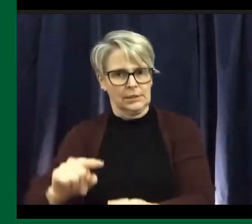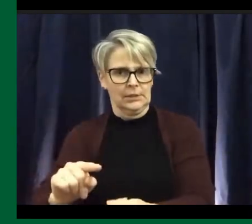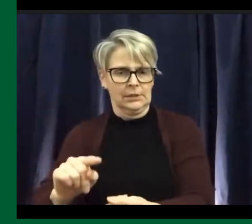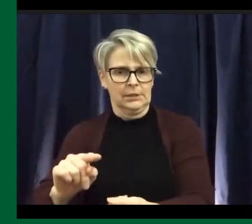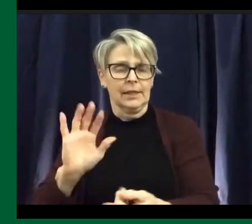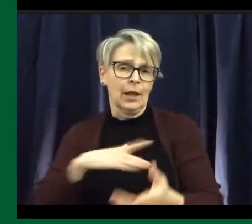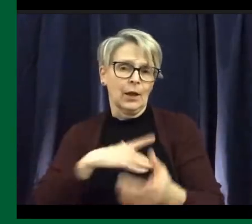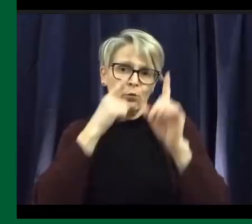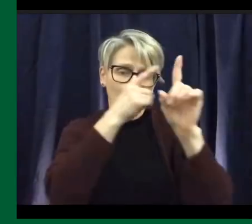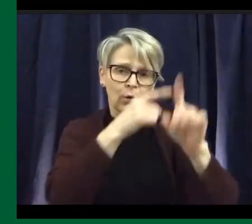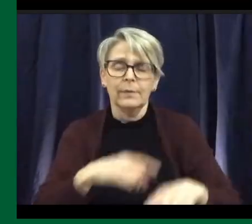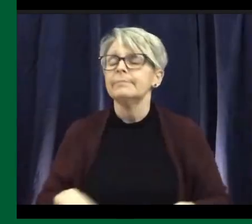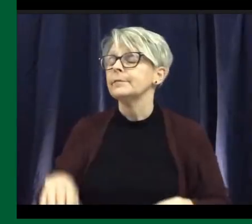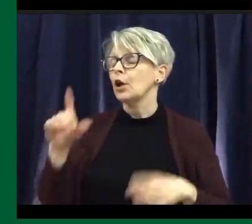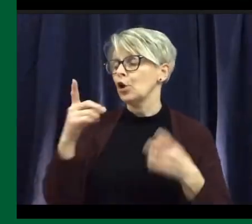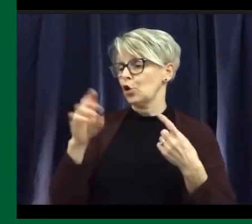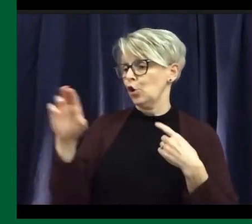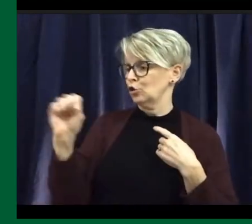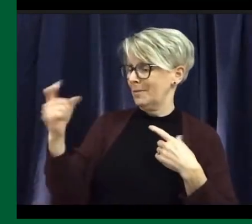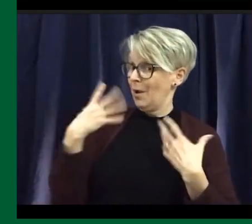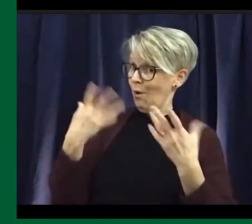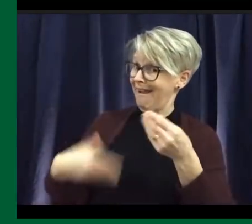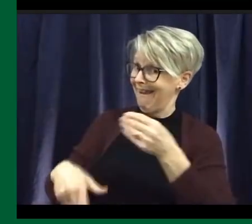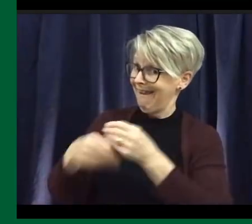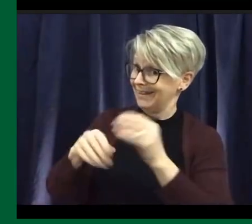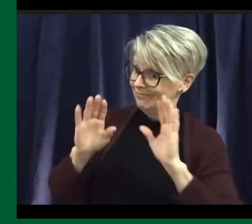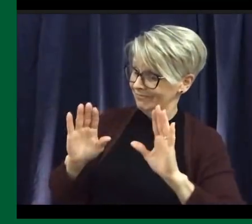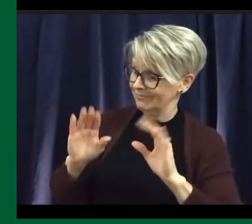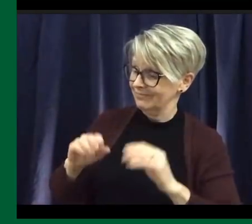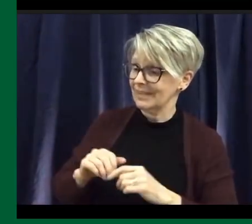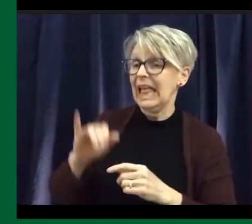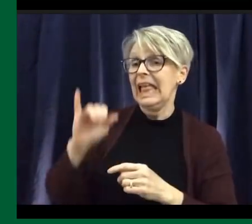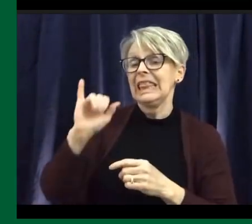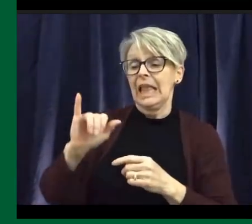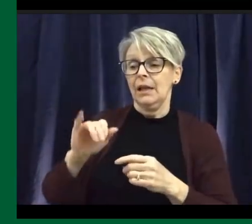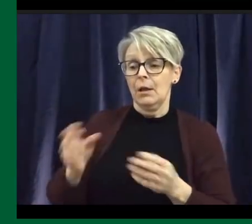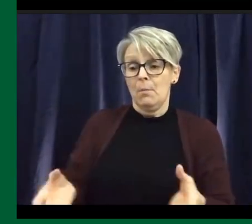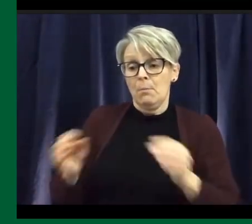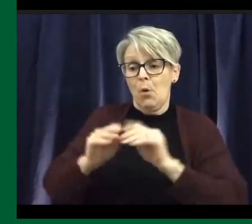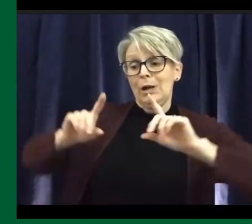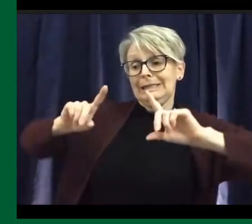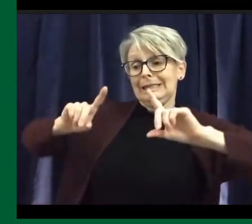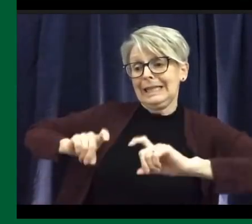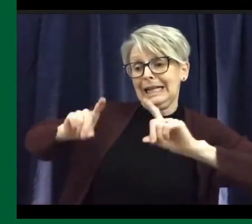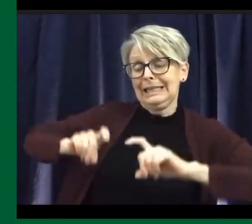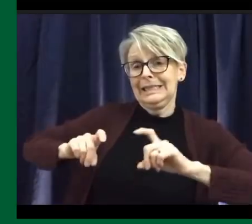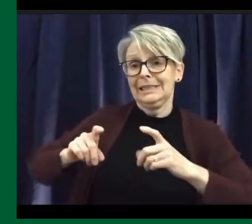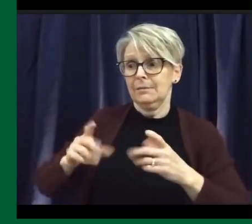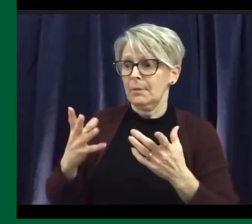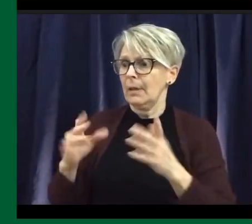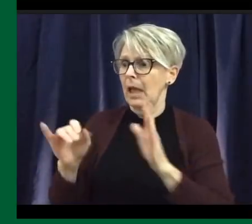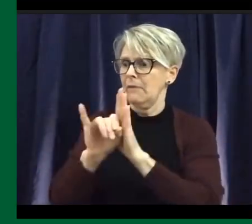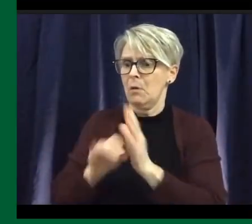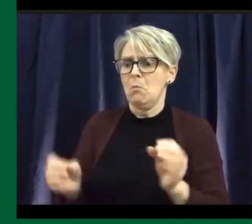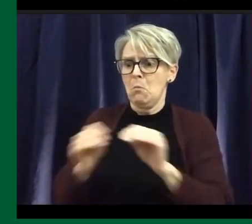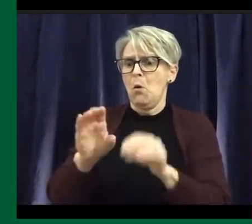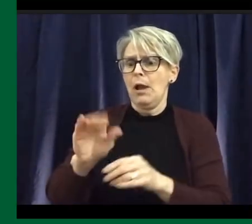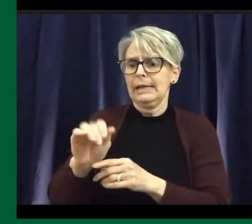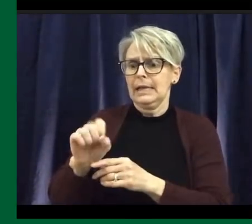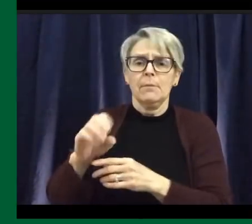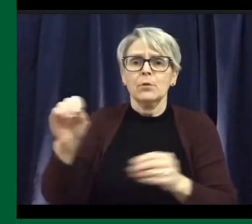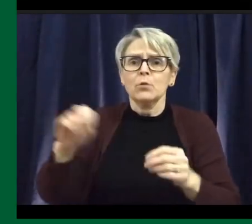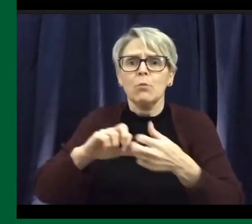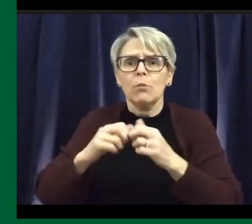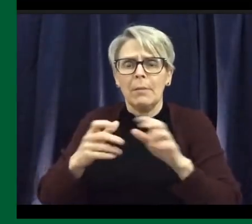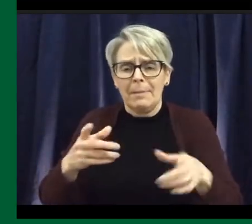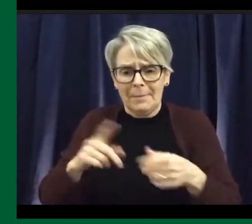thing I'll just add is that this additional testing may generate more cases, but that shouldn't be an issue. Yeah. And because we also look at who is